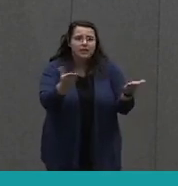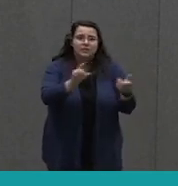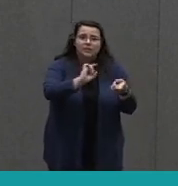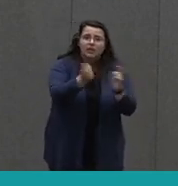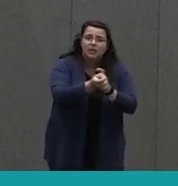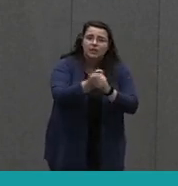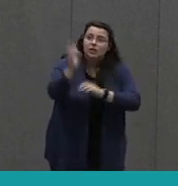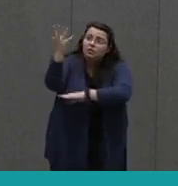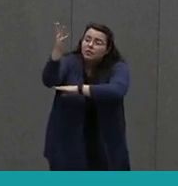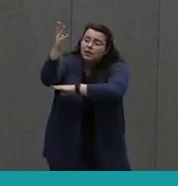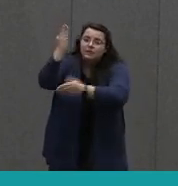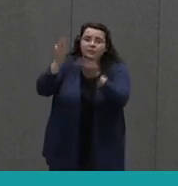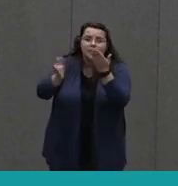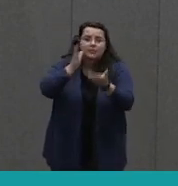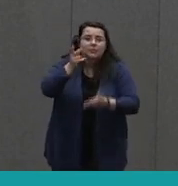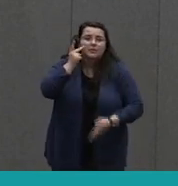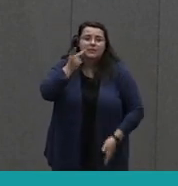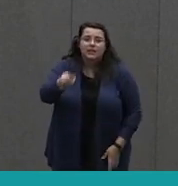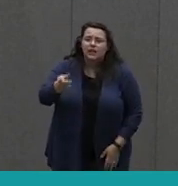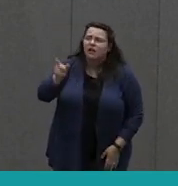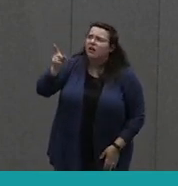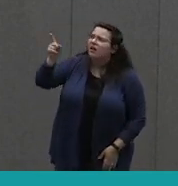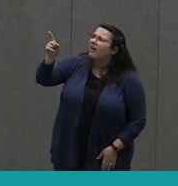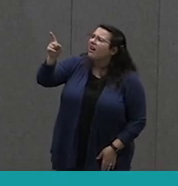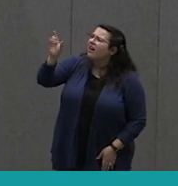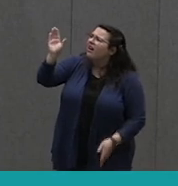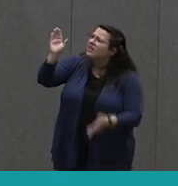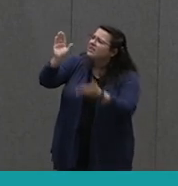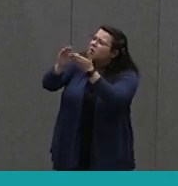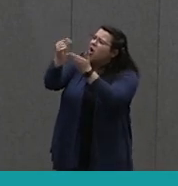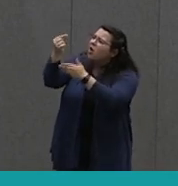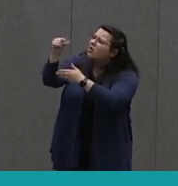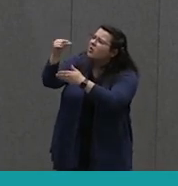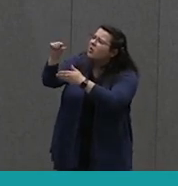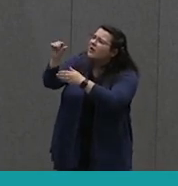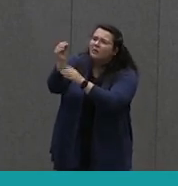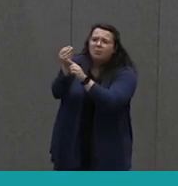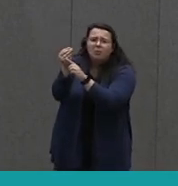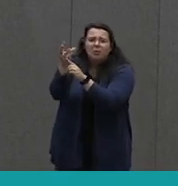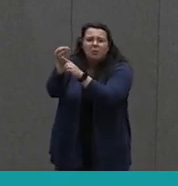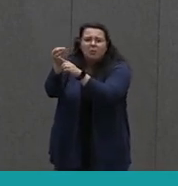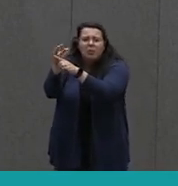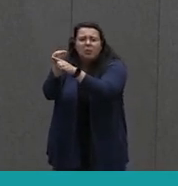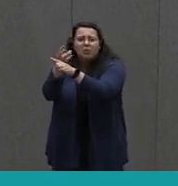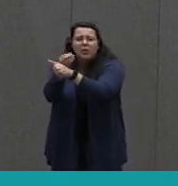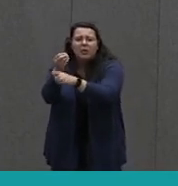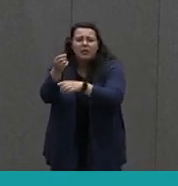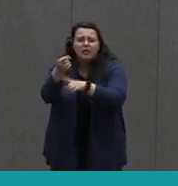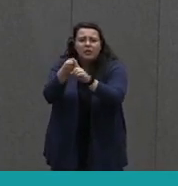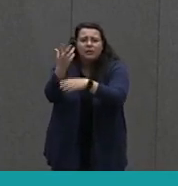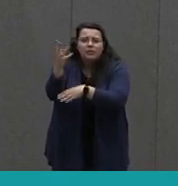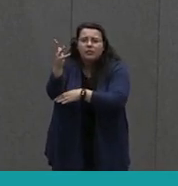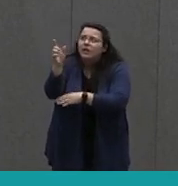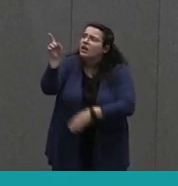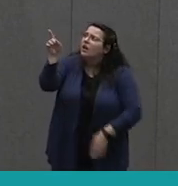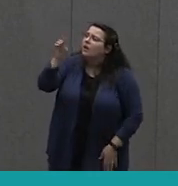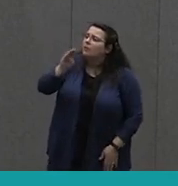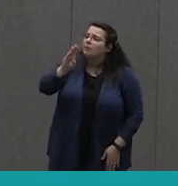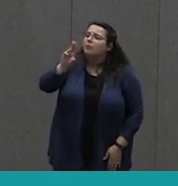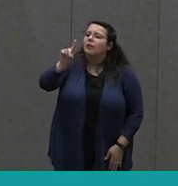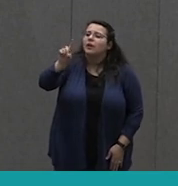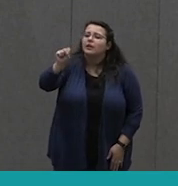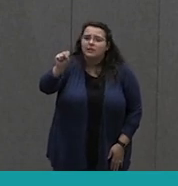hello. Paz and I, we can't wait to come and play with you again. Now that you know Paz, you'll see him on another time.